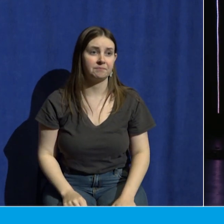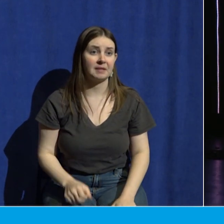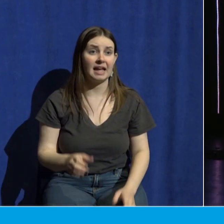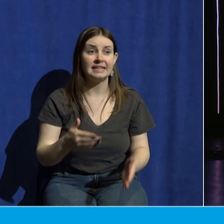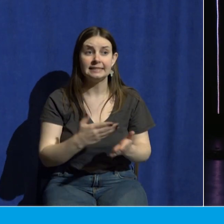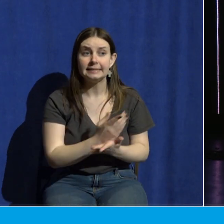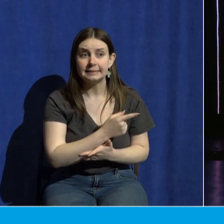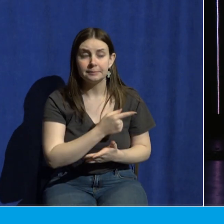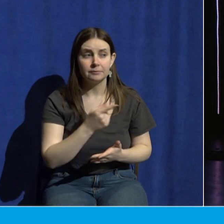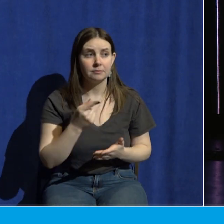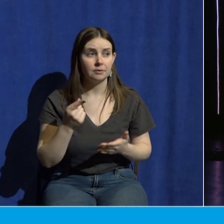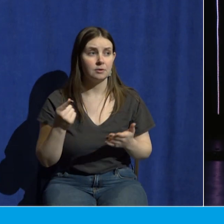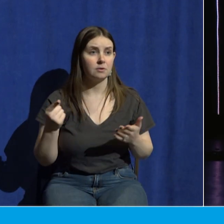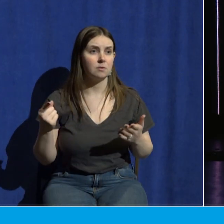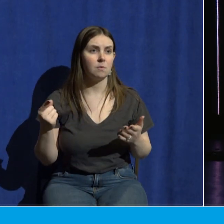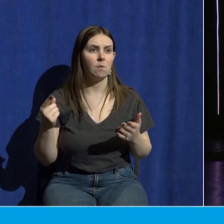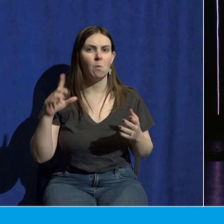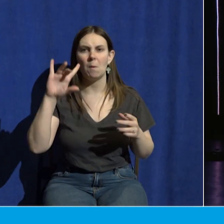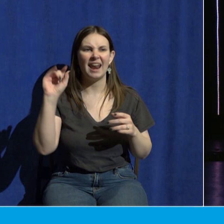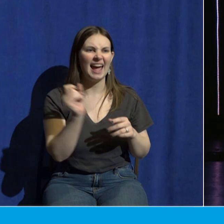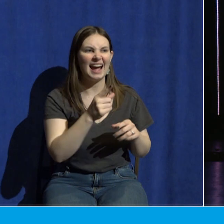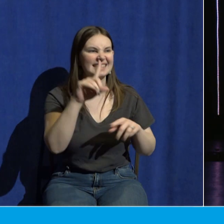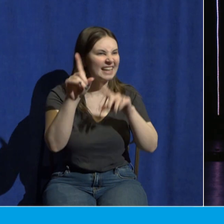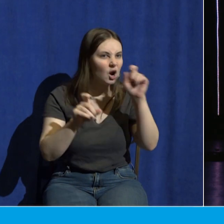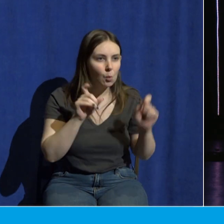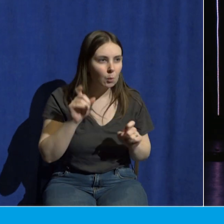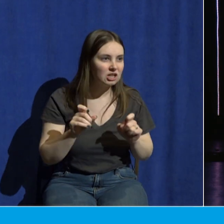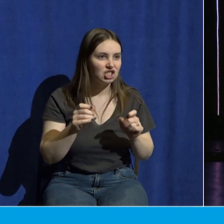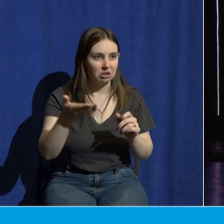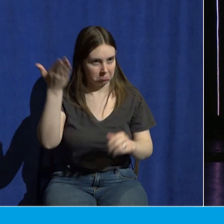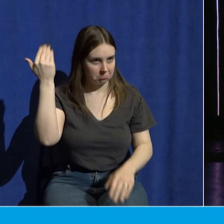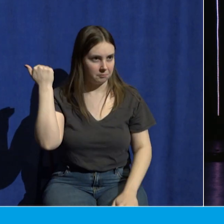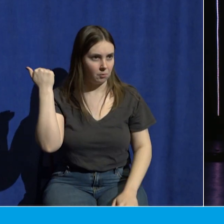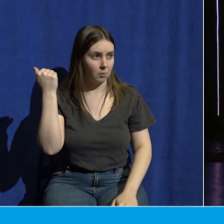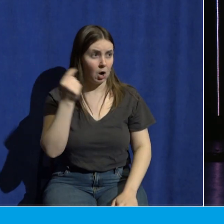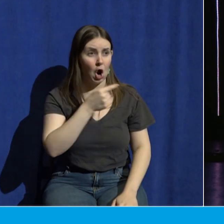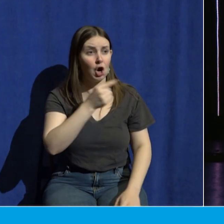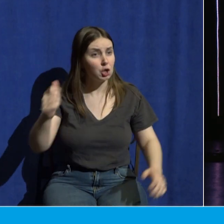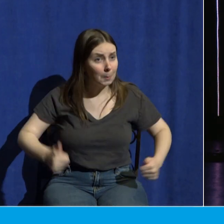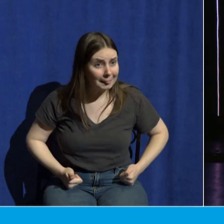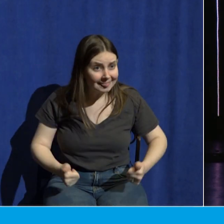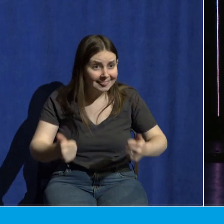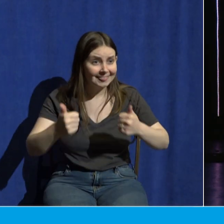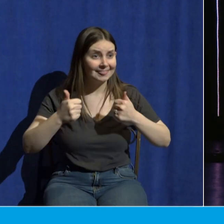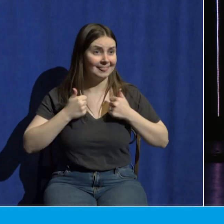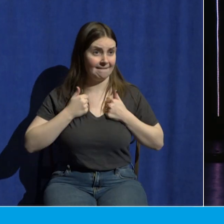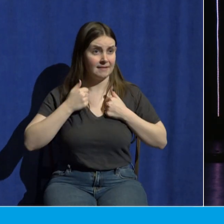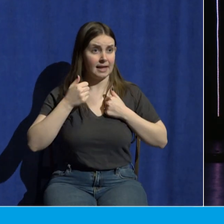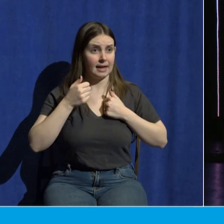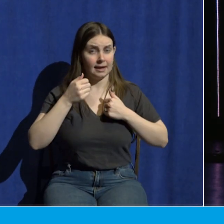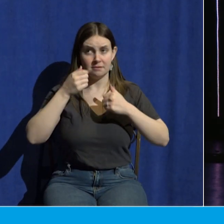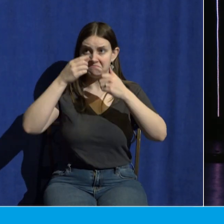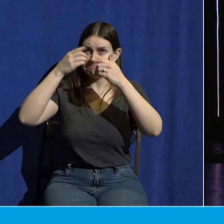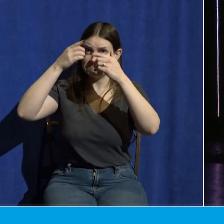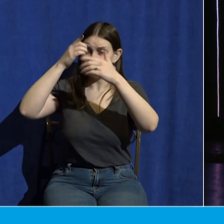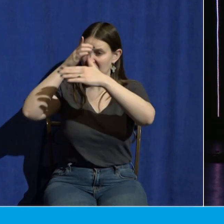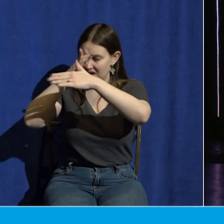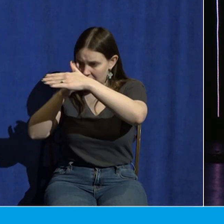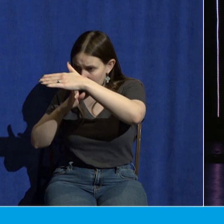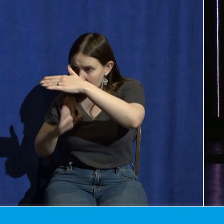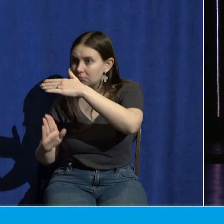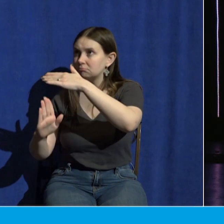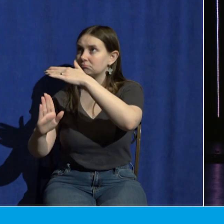some of you, when I asked that question earlier, are you living your life in submission to King Jesus?